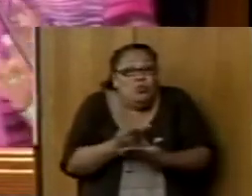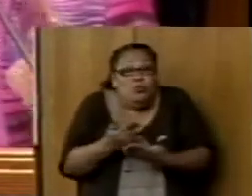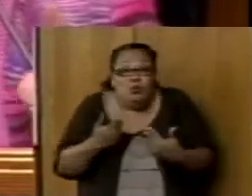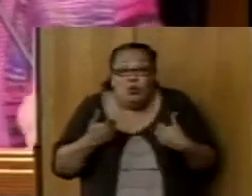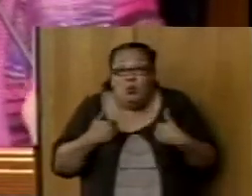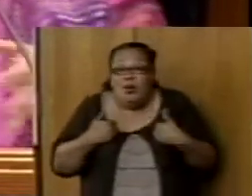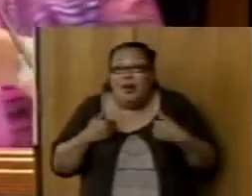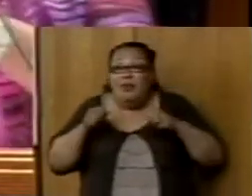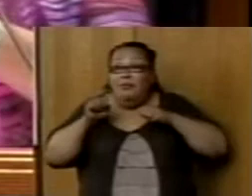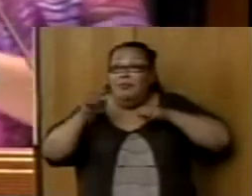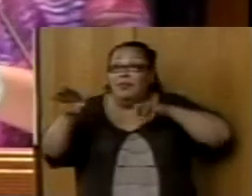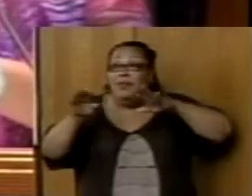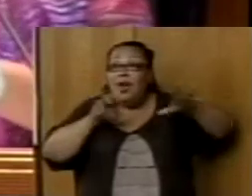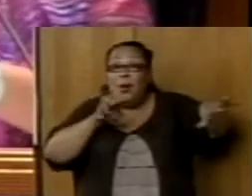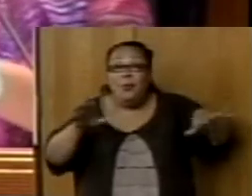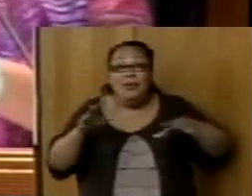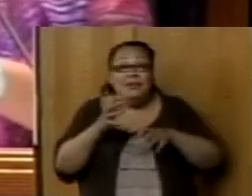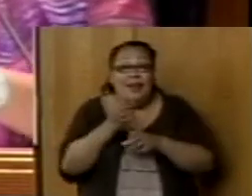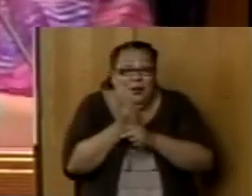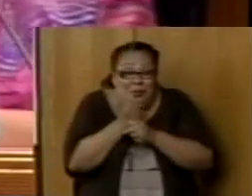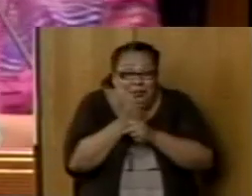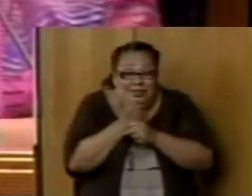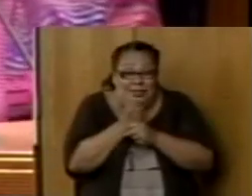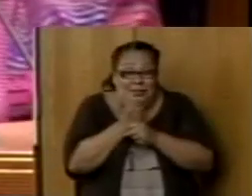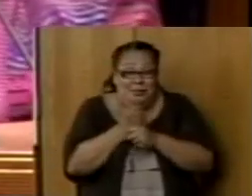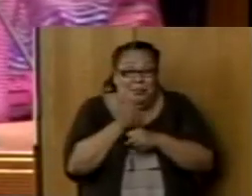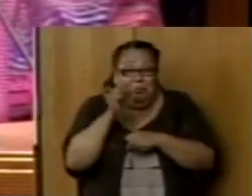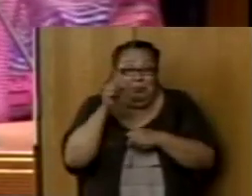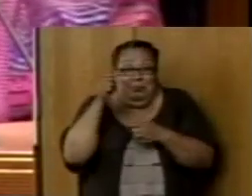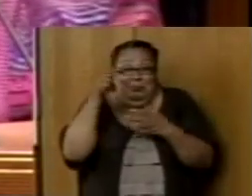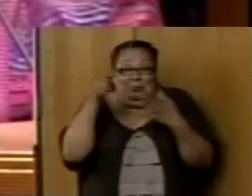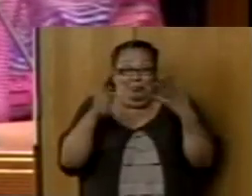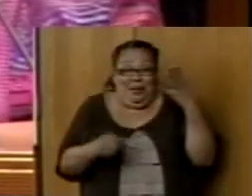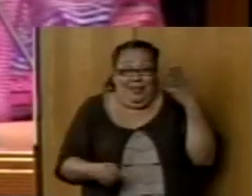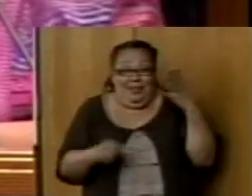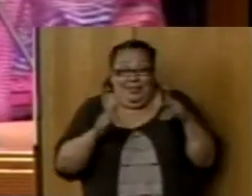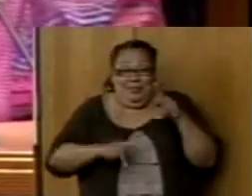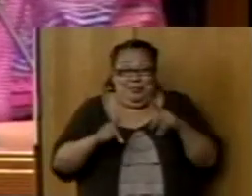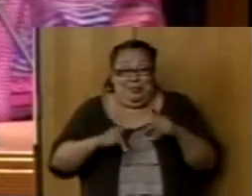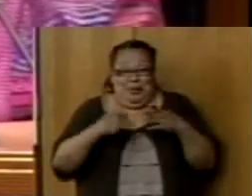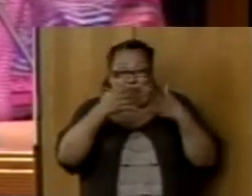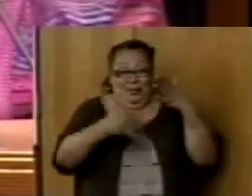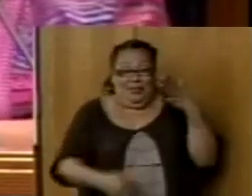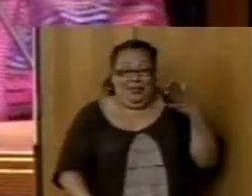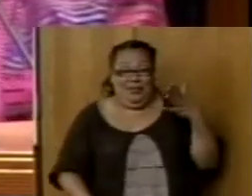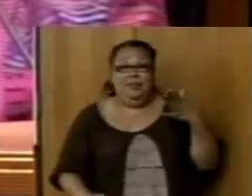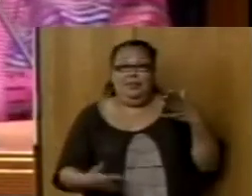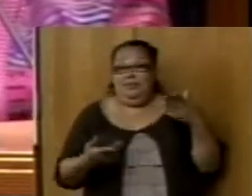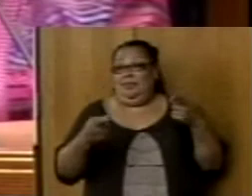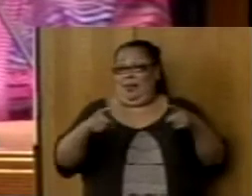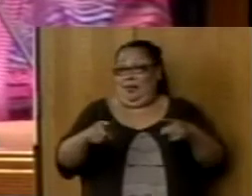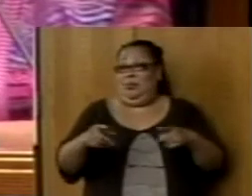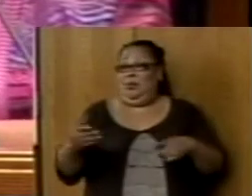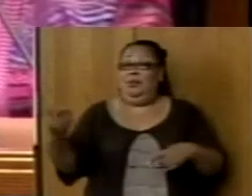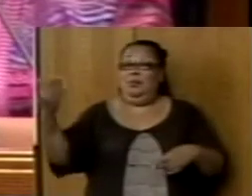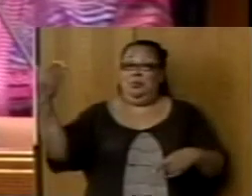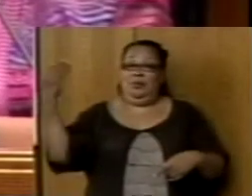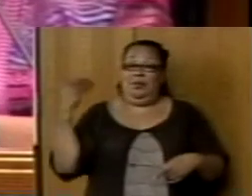invitations were sent and received by these people listed? Because it's happened in the past